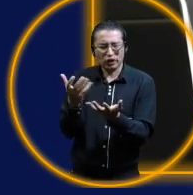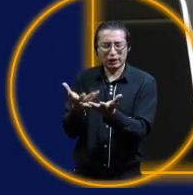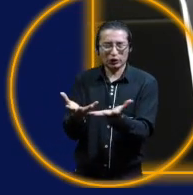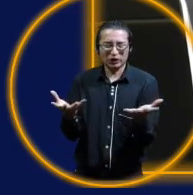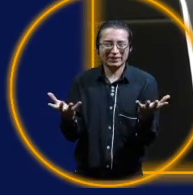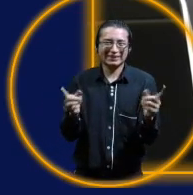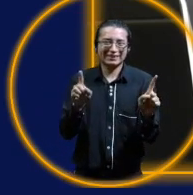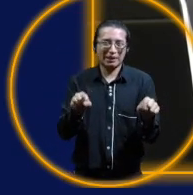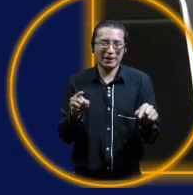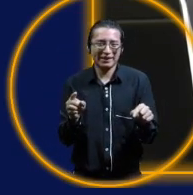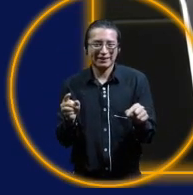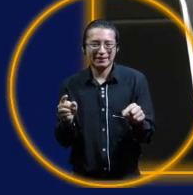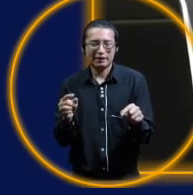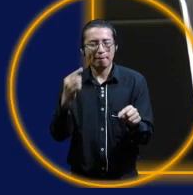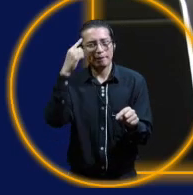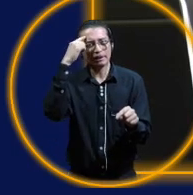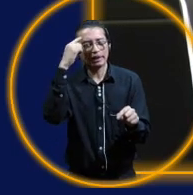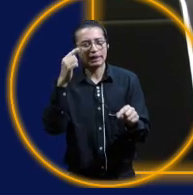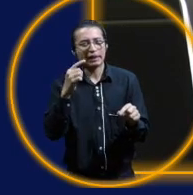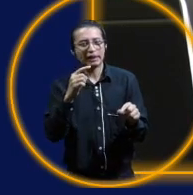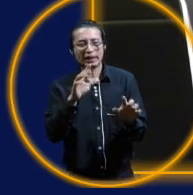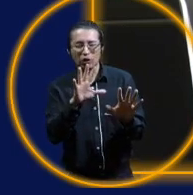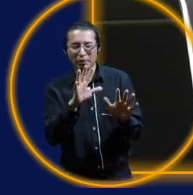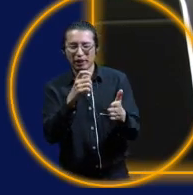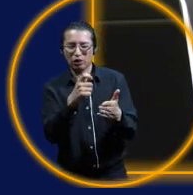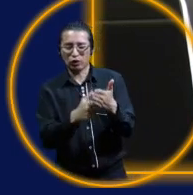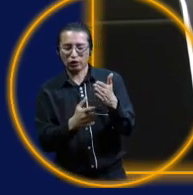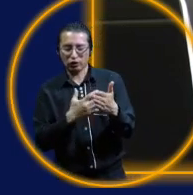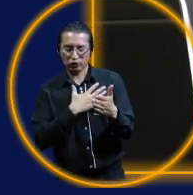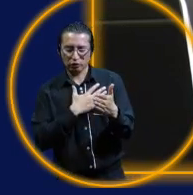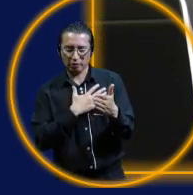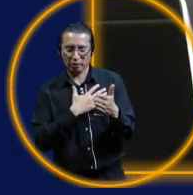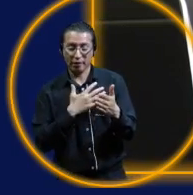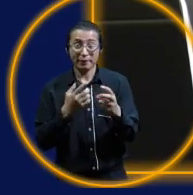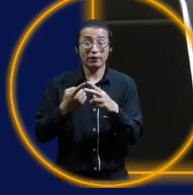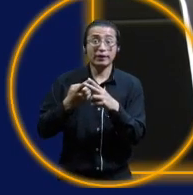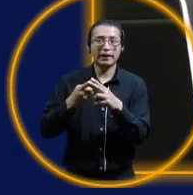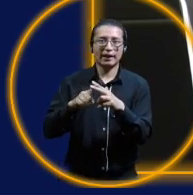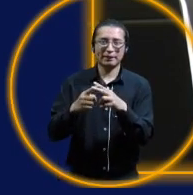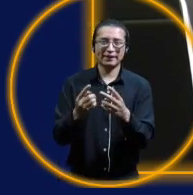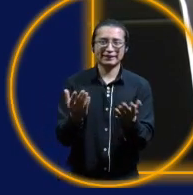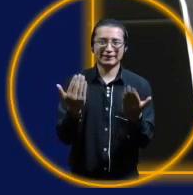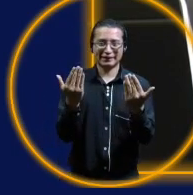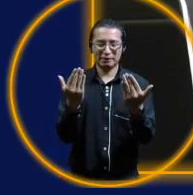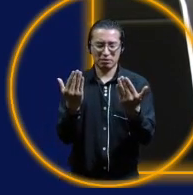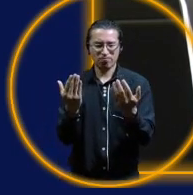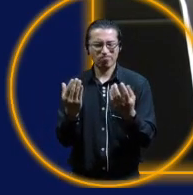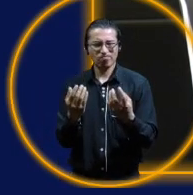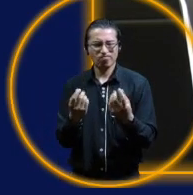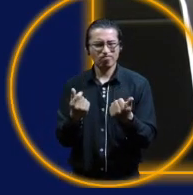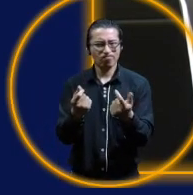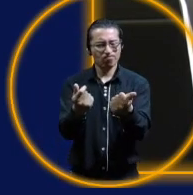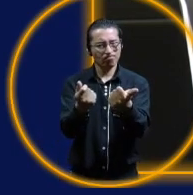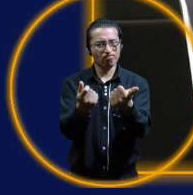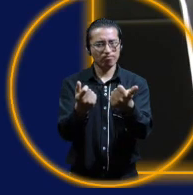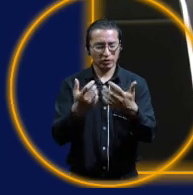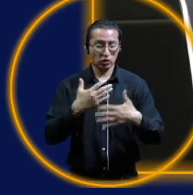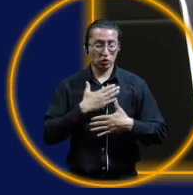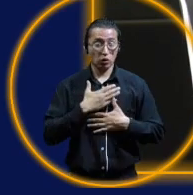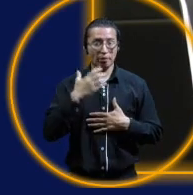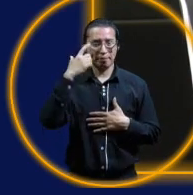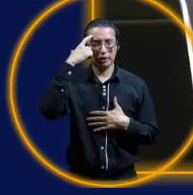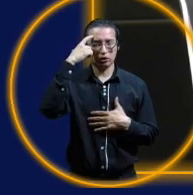uh-uh. But these tools that make things happen faster, I think are helpful for